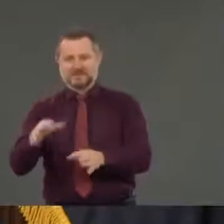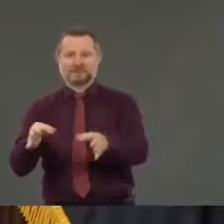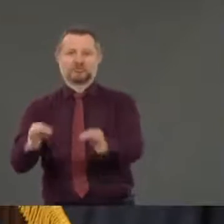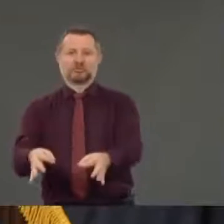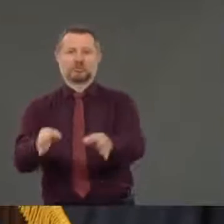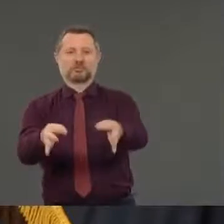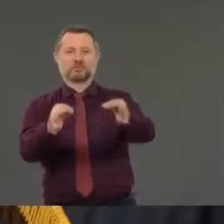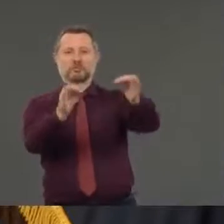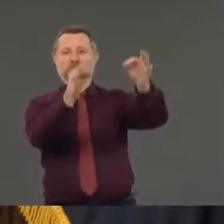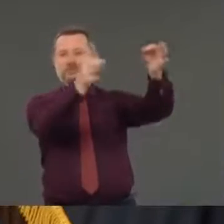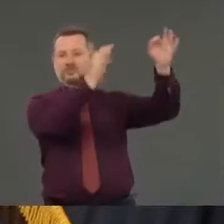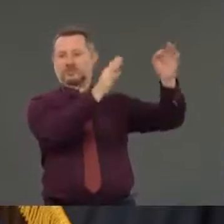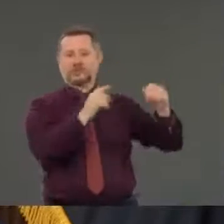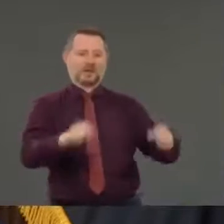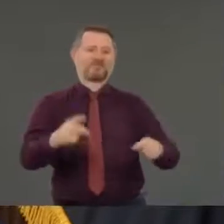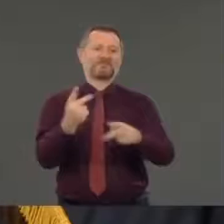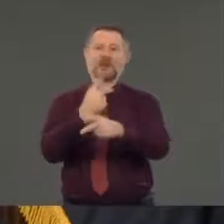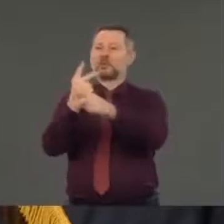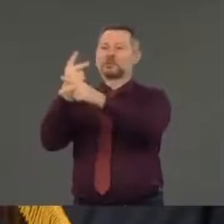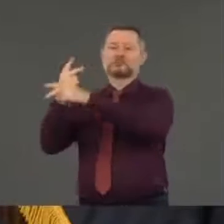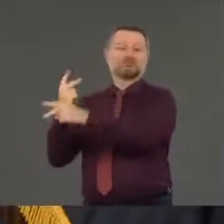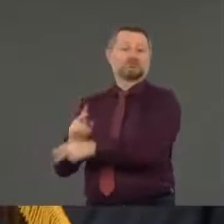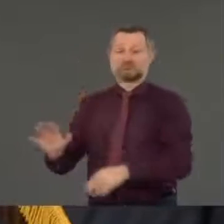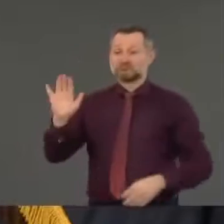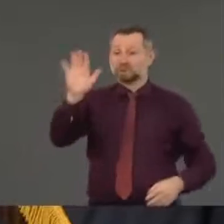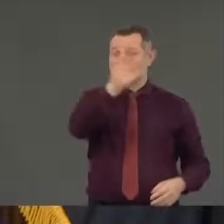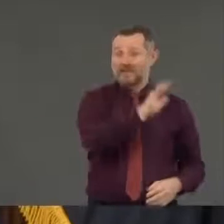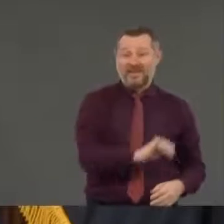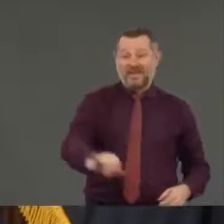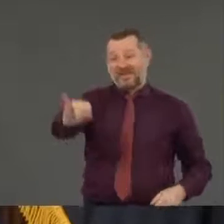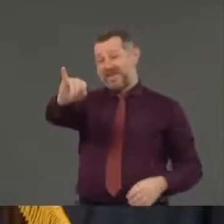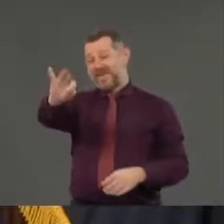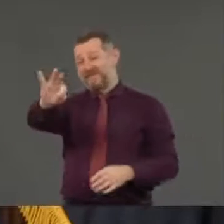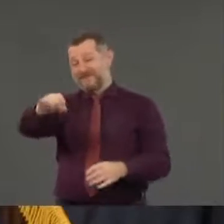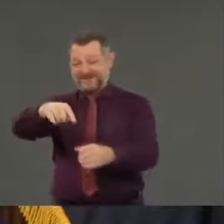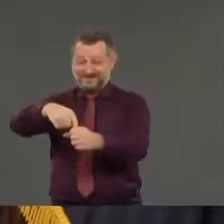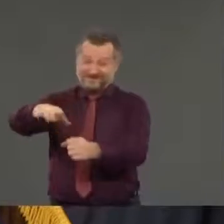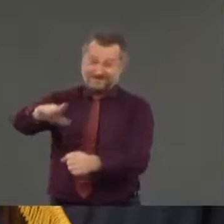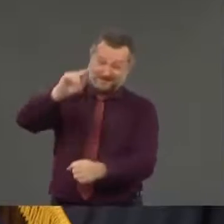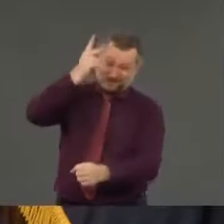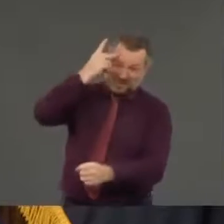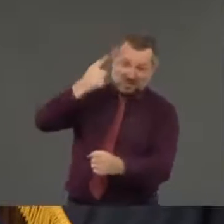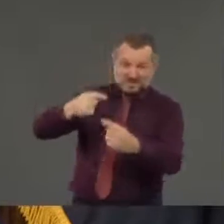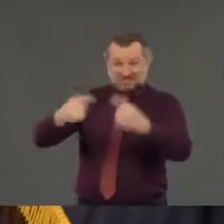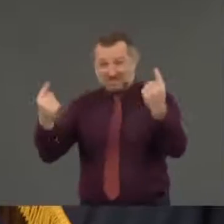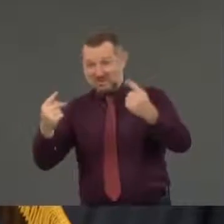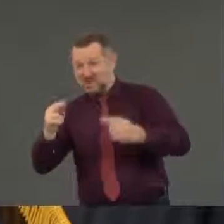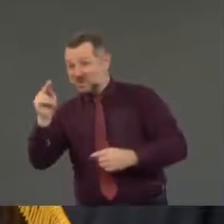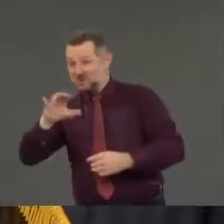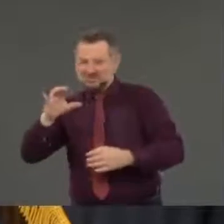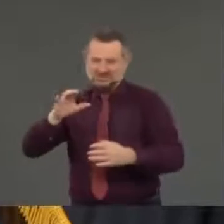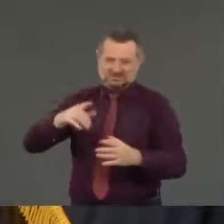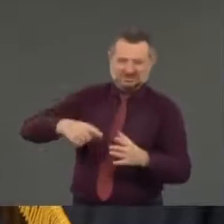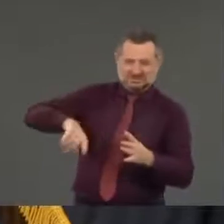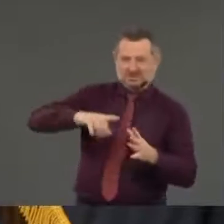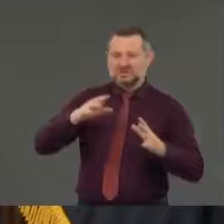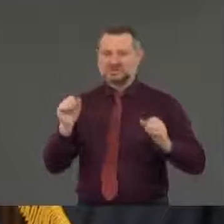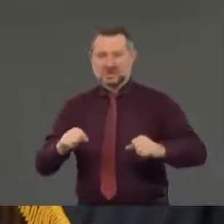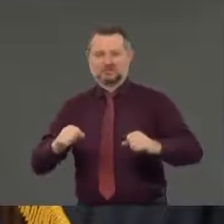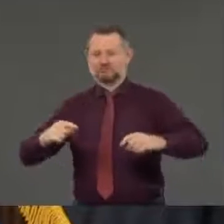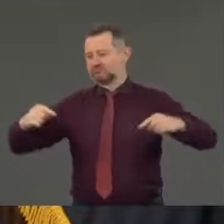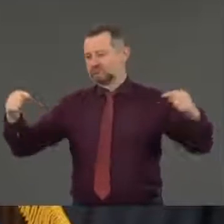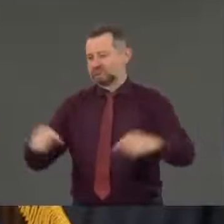to figure it out. If you have a dispute among local officials in New York City, they should sit down and figure it out.